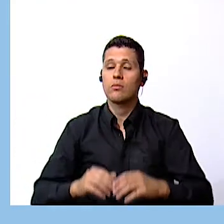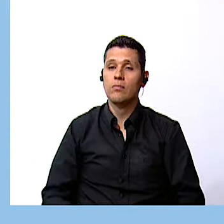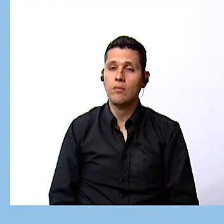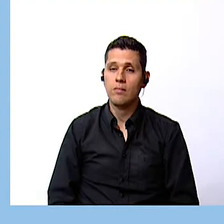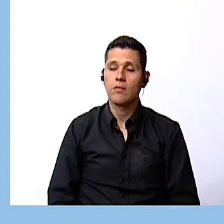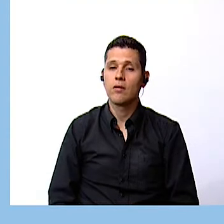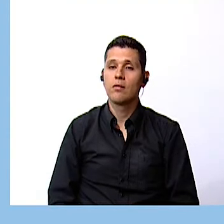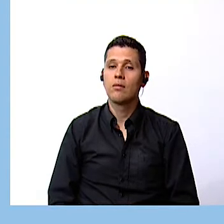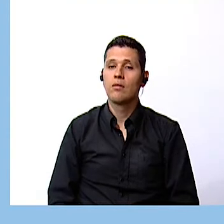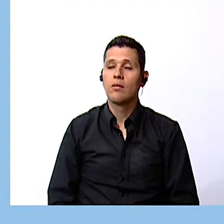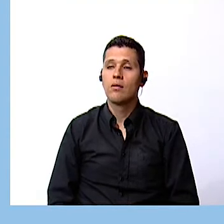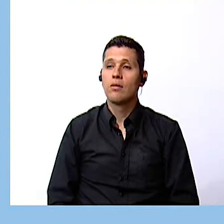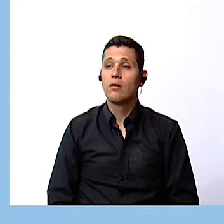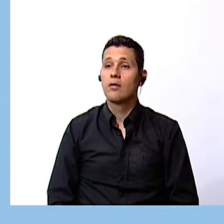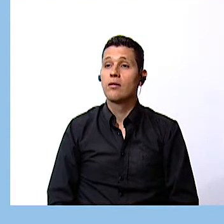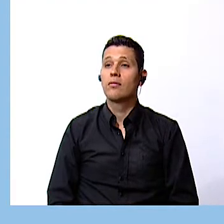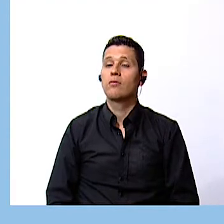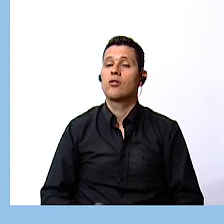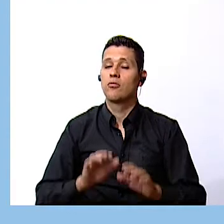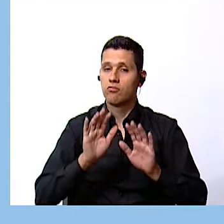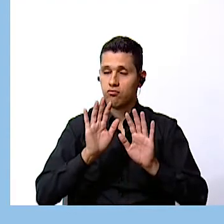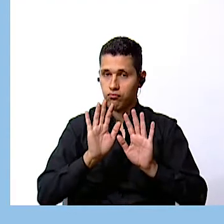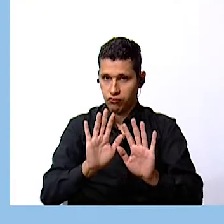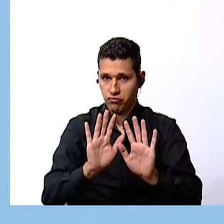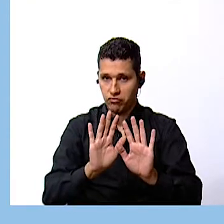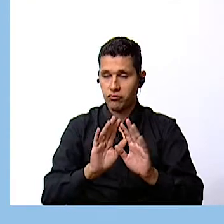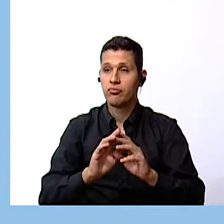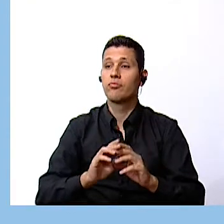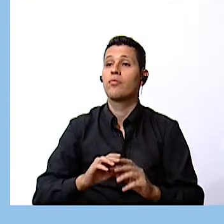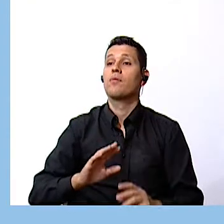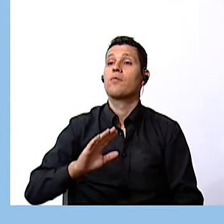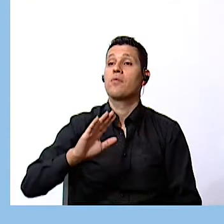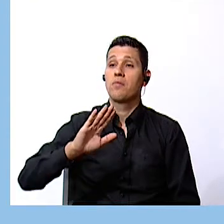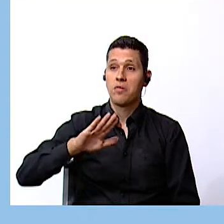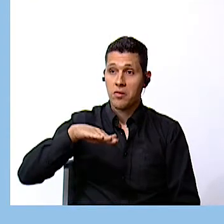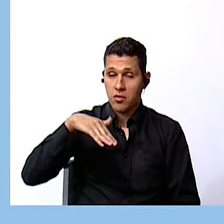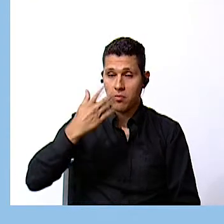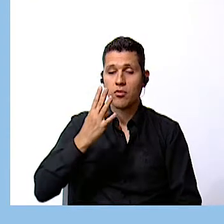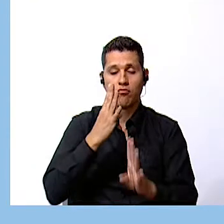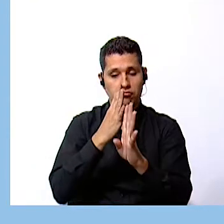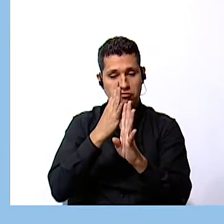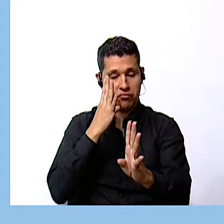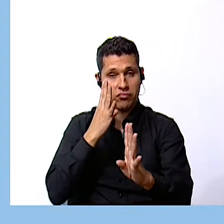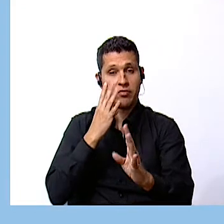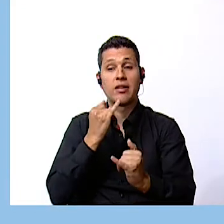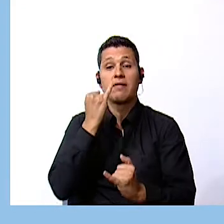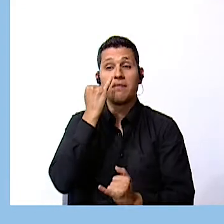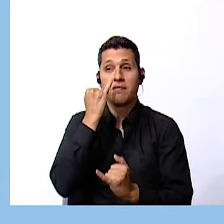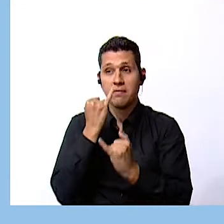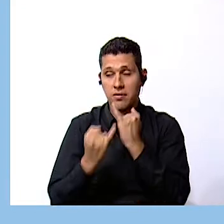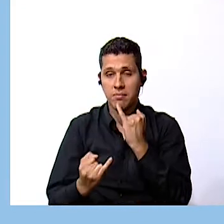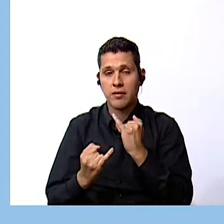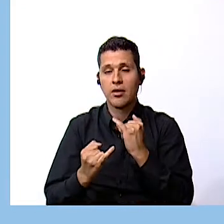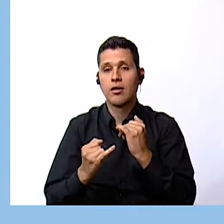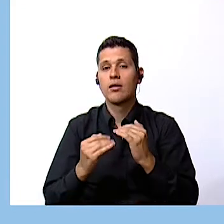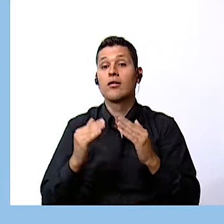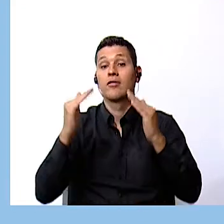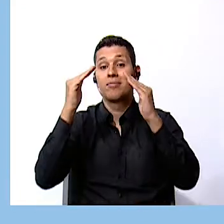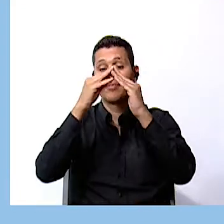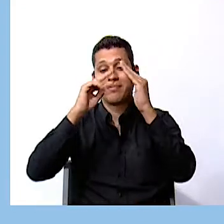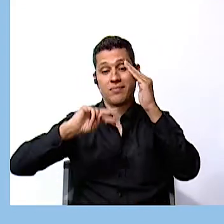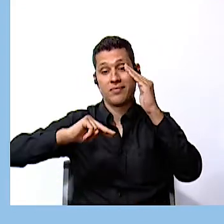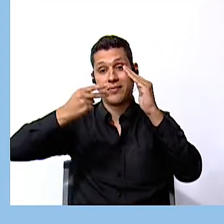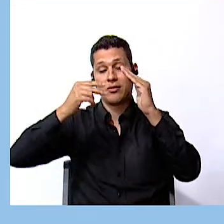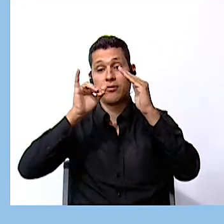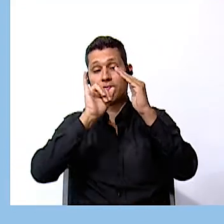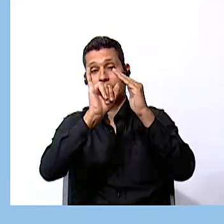down. Then we make a line. Finally, we stay on the second floor.